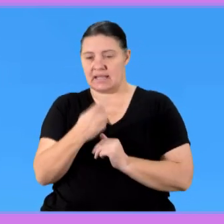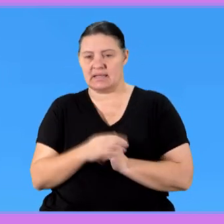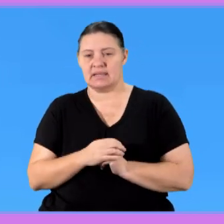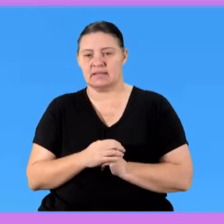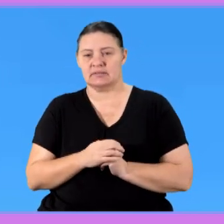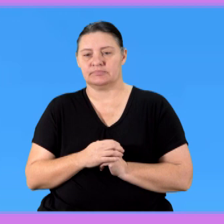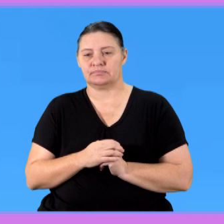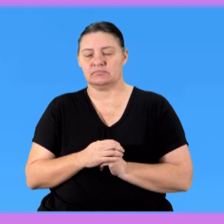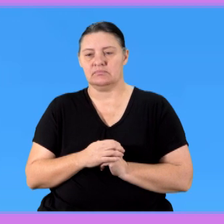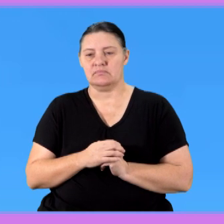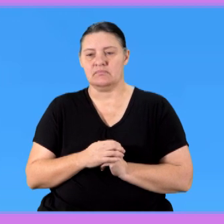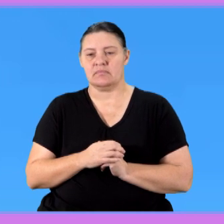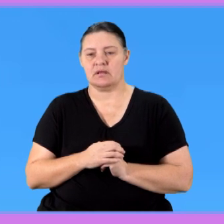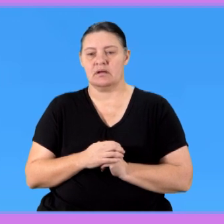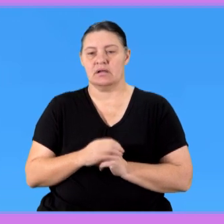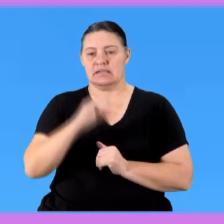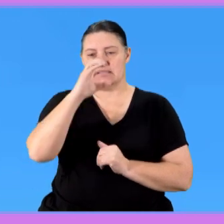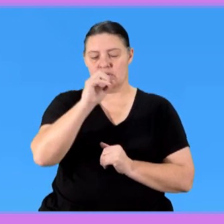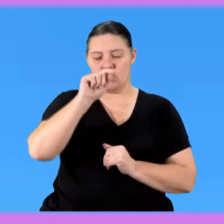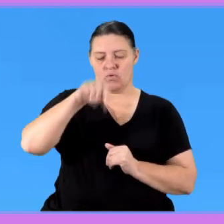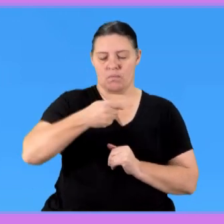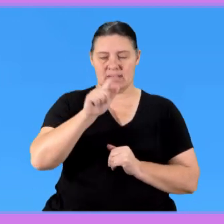indicate equals